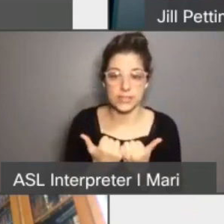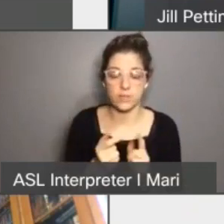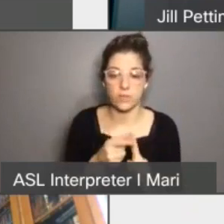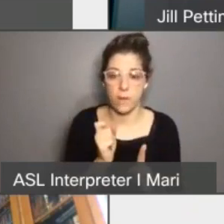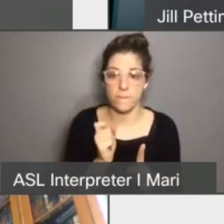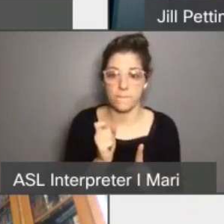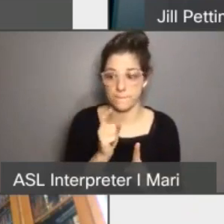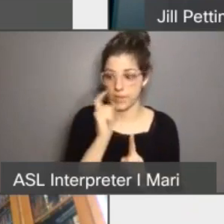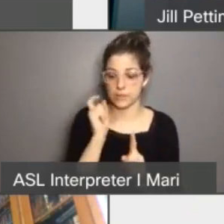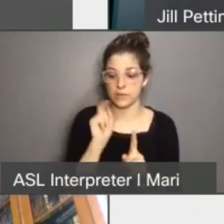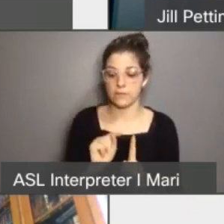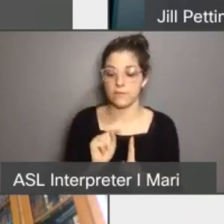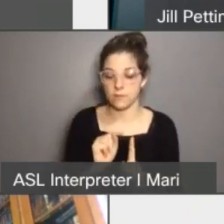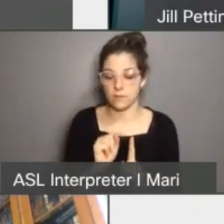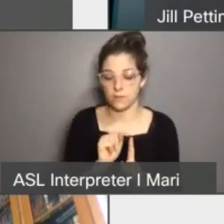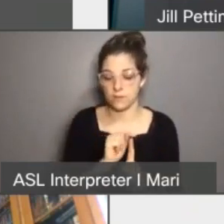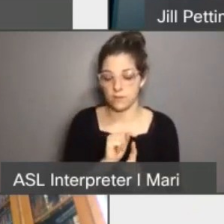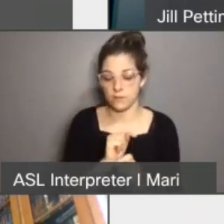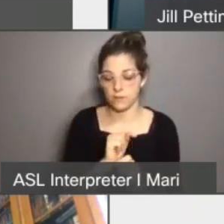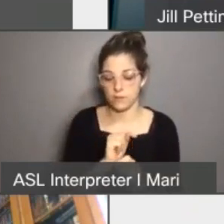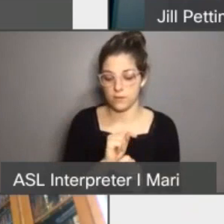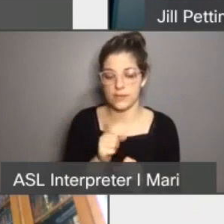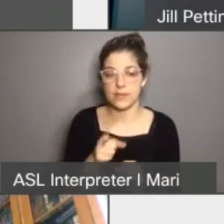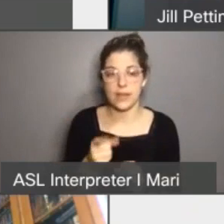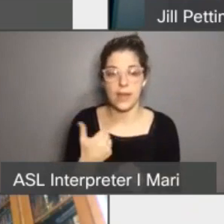due to